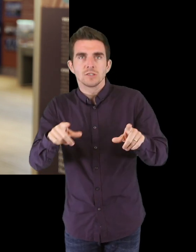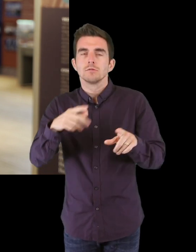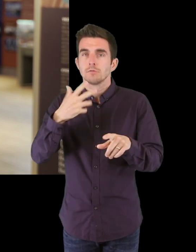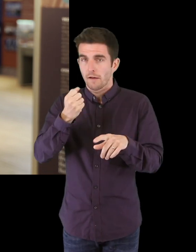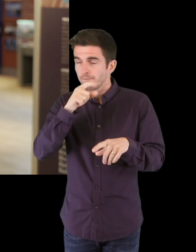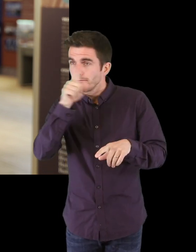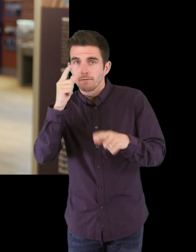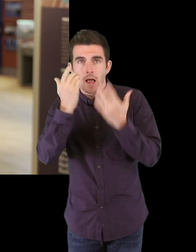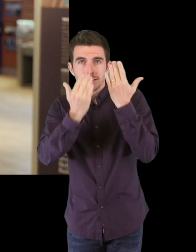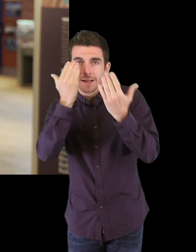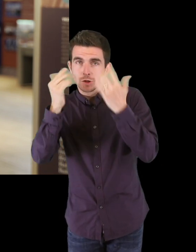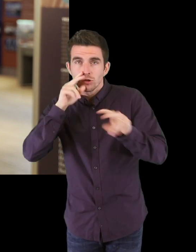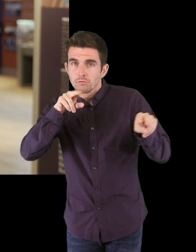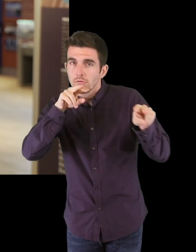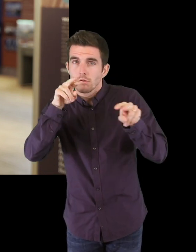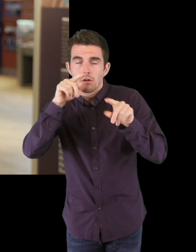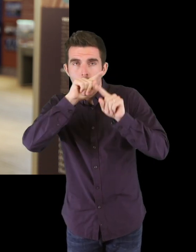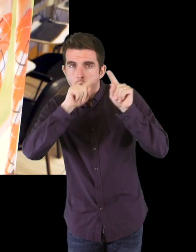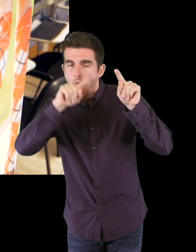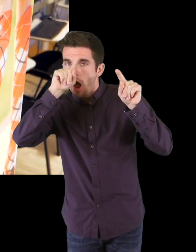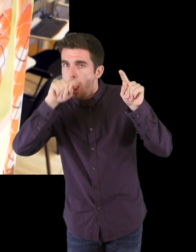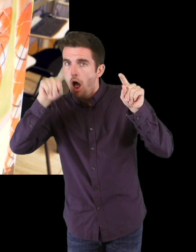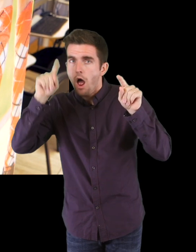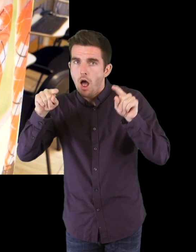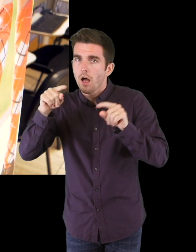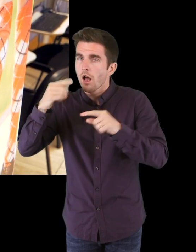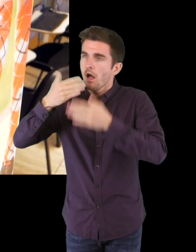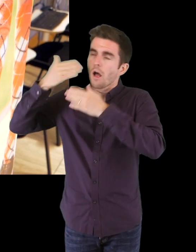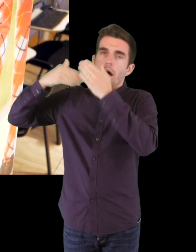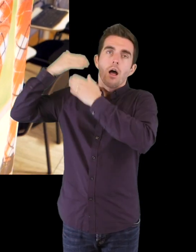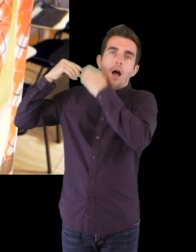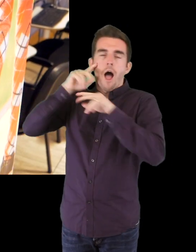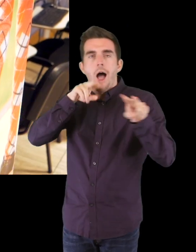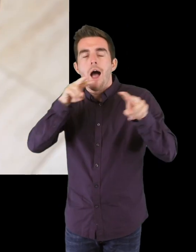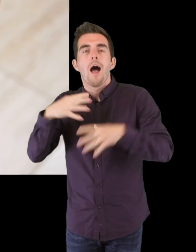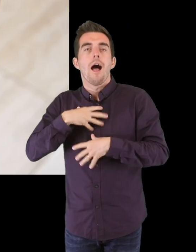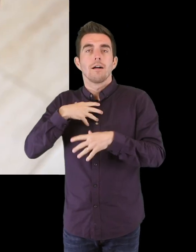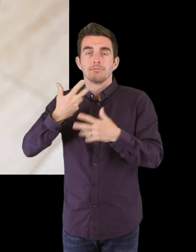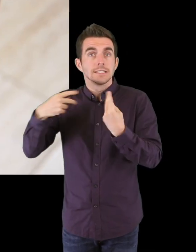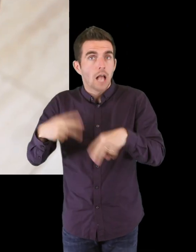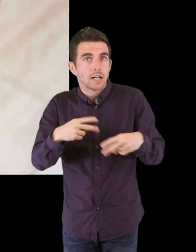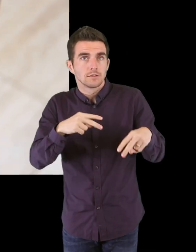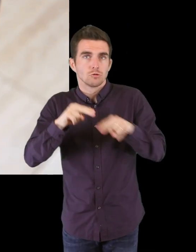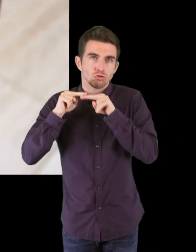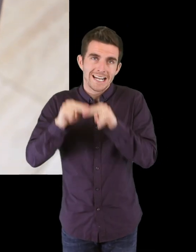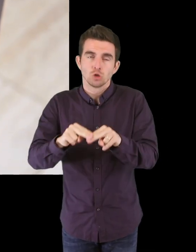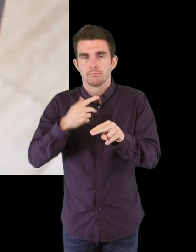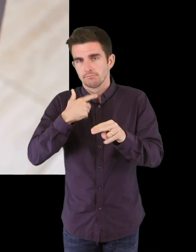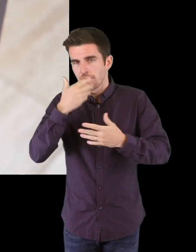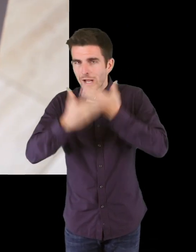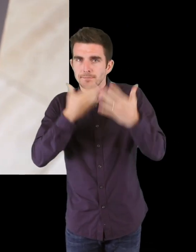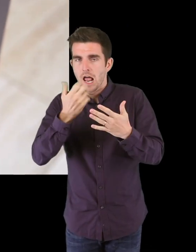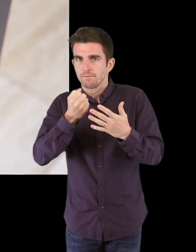are small exhibits dotted throughout the centre highlighting some of these. To talk about the dance traditions, we need to explain